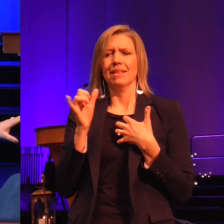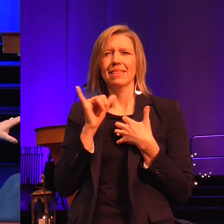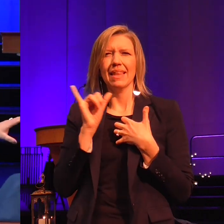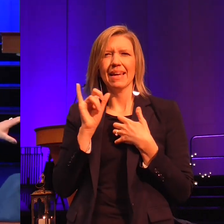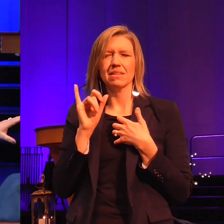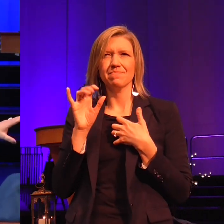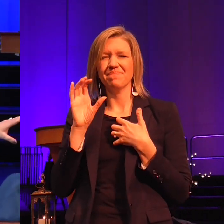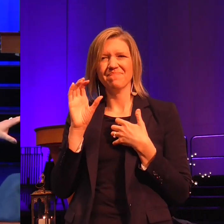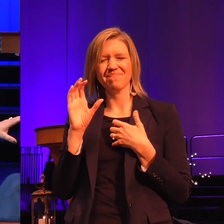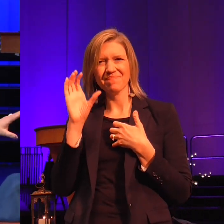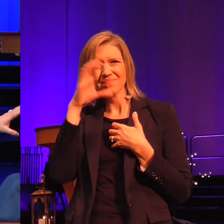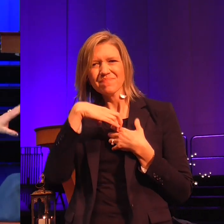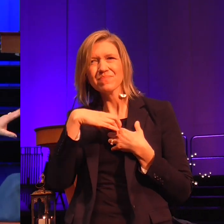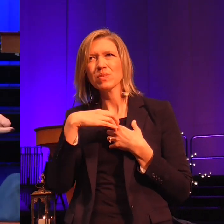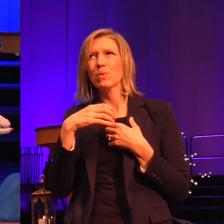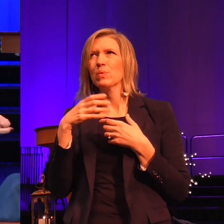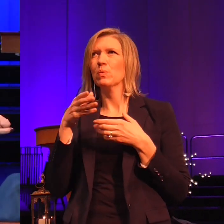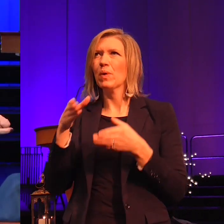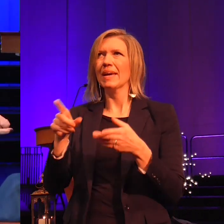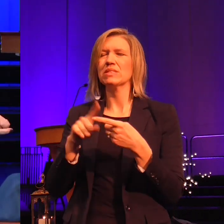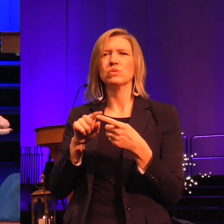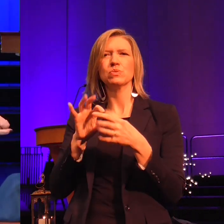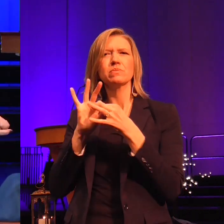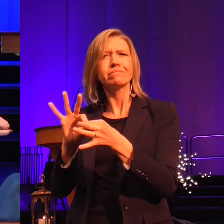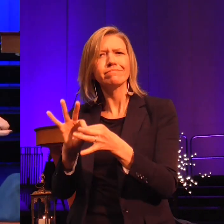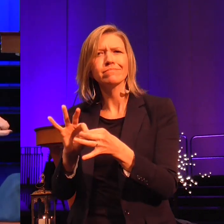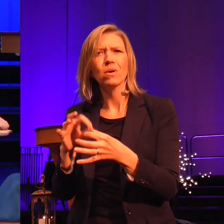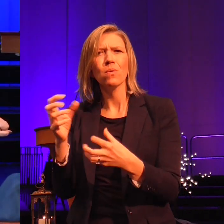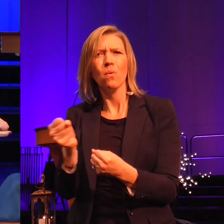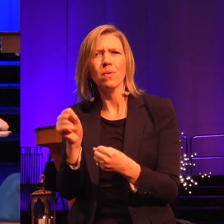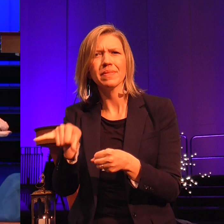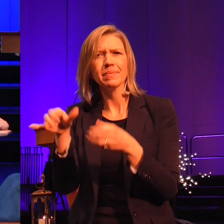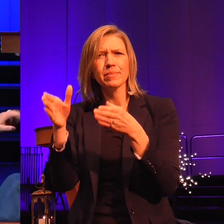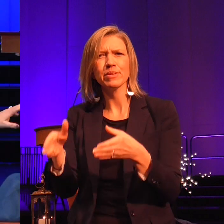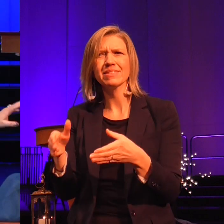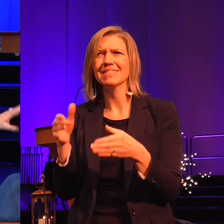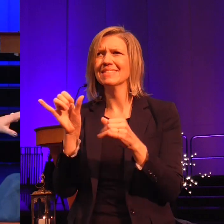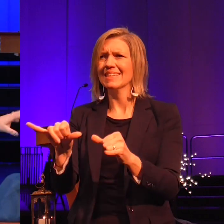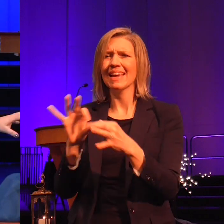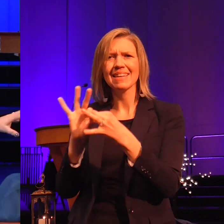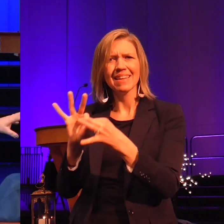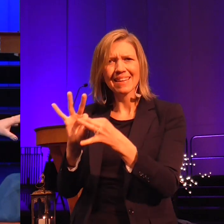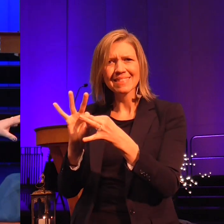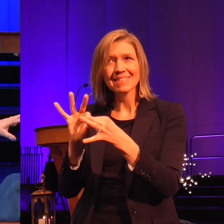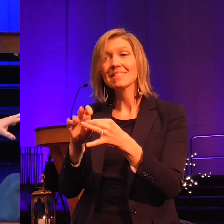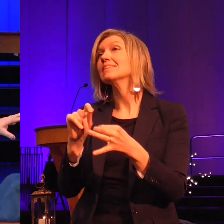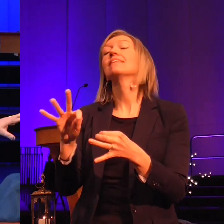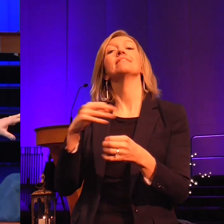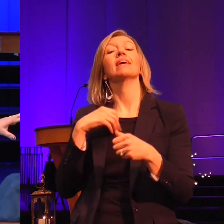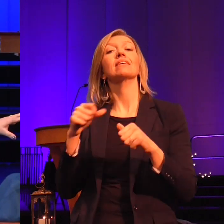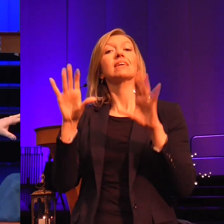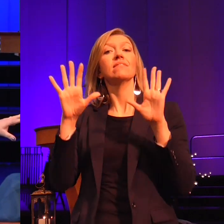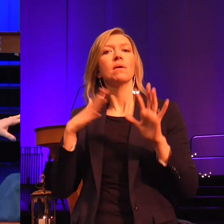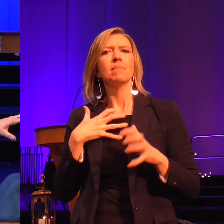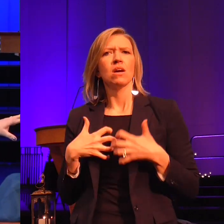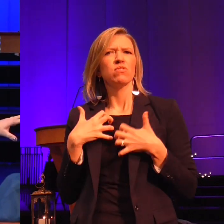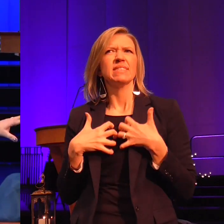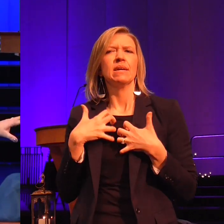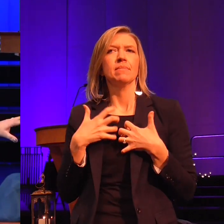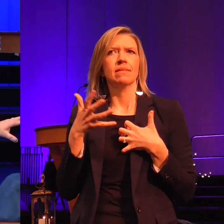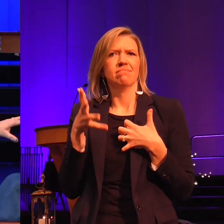hang on to them, to stay connected with them. Because if I give up my resentment, what would be